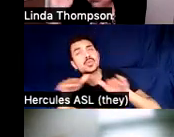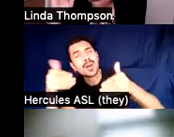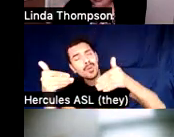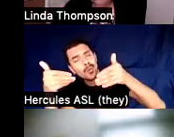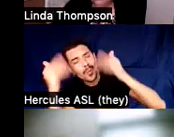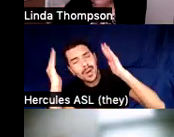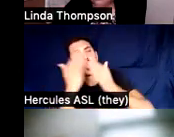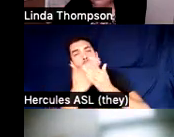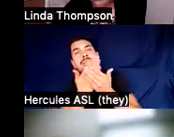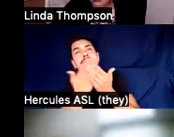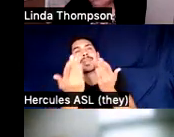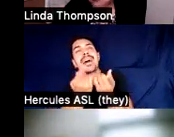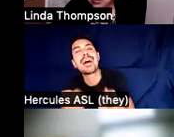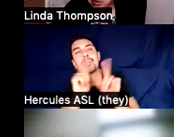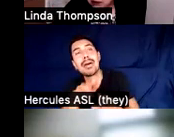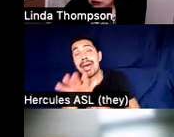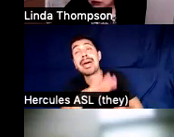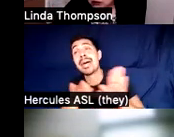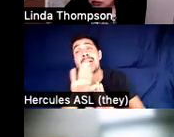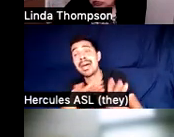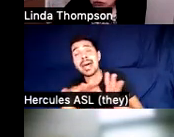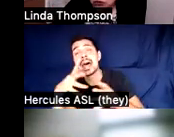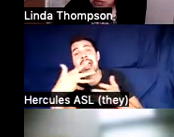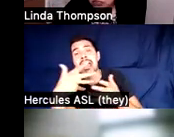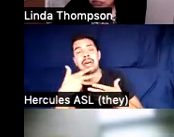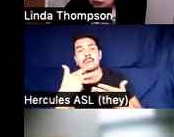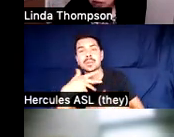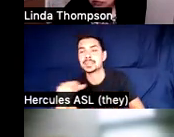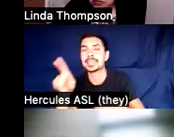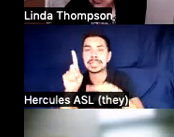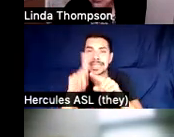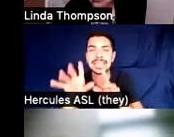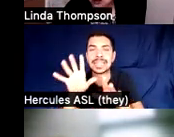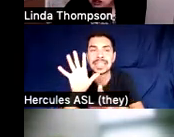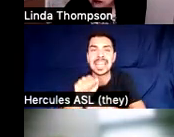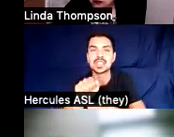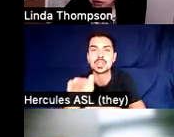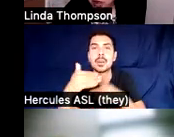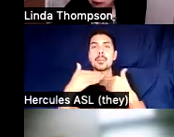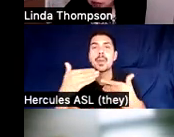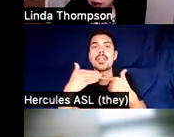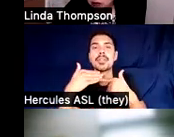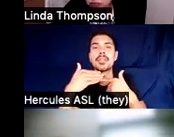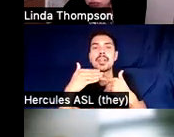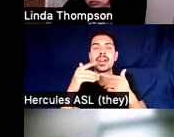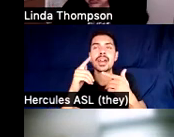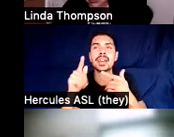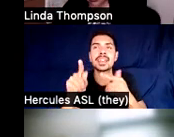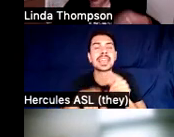whatever just happened. So they might not be able to catch their breath and get all of what happened